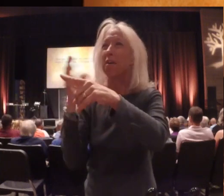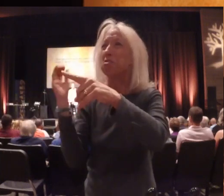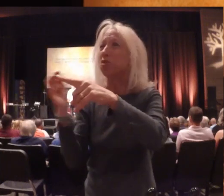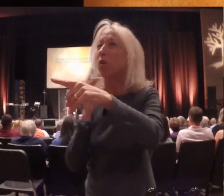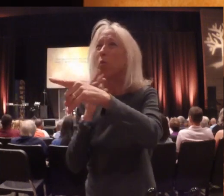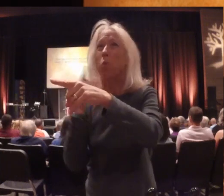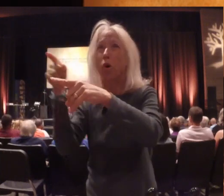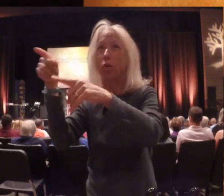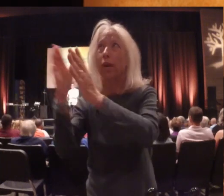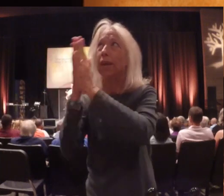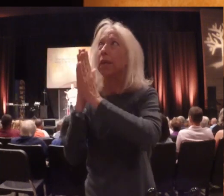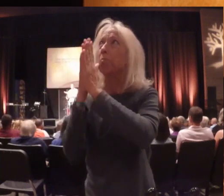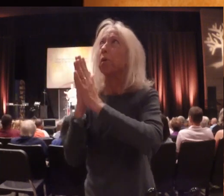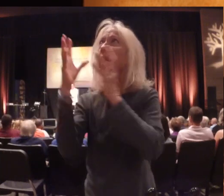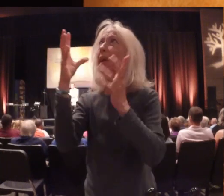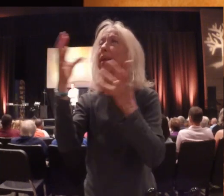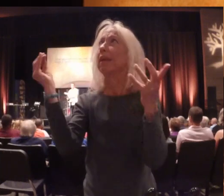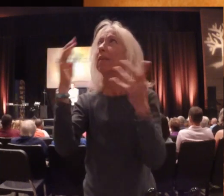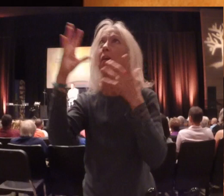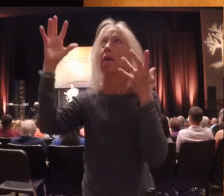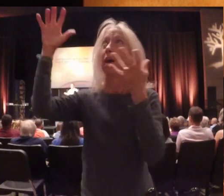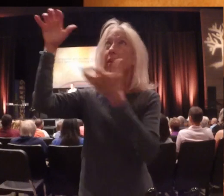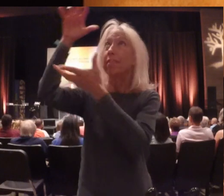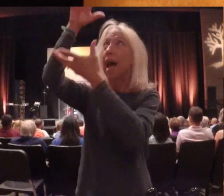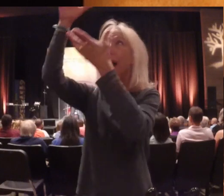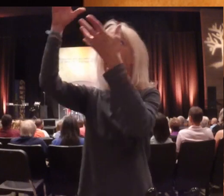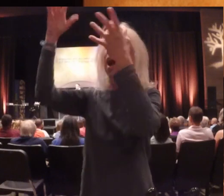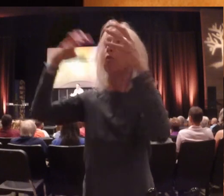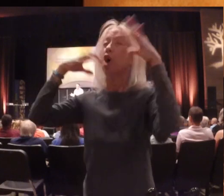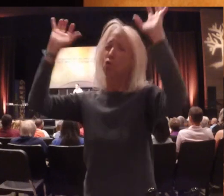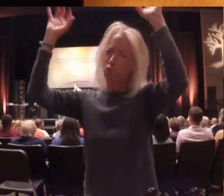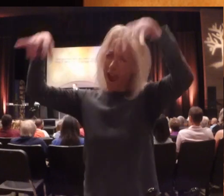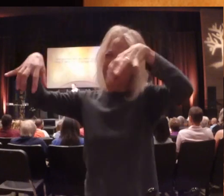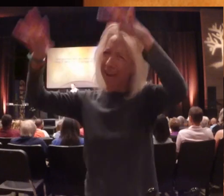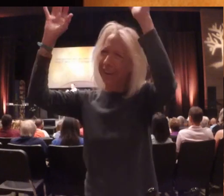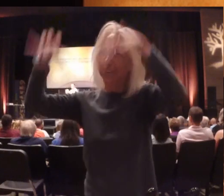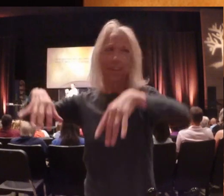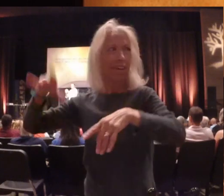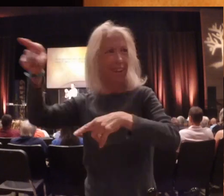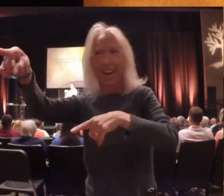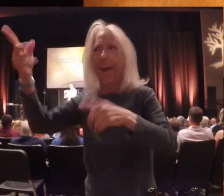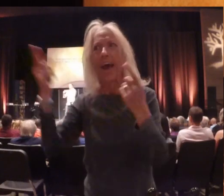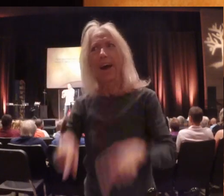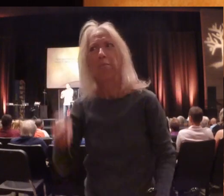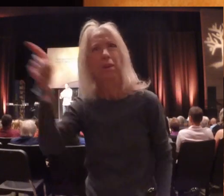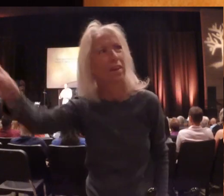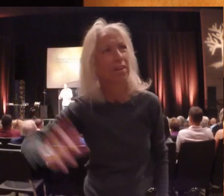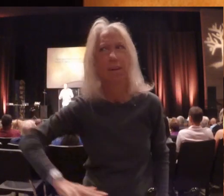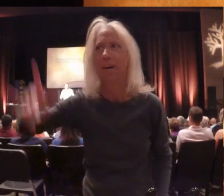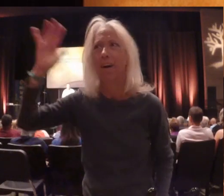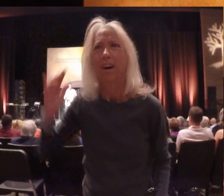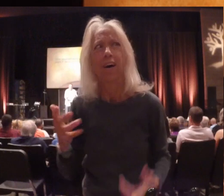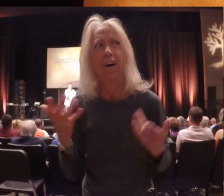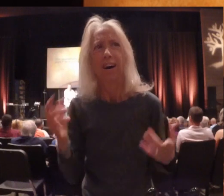a cloud. The cloud was the size of their hand. And it brought one of the biggest storms from the smallest cloud. So they're thinking,